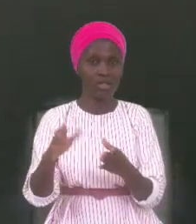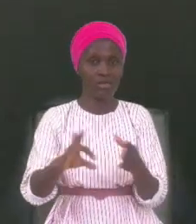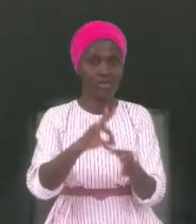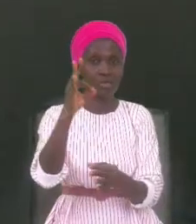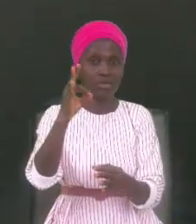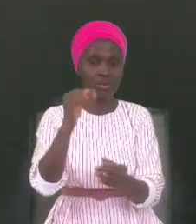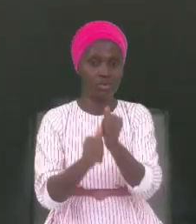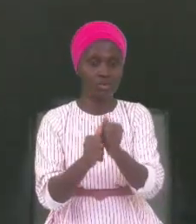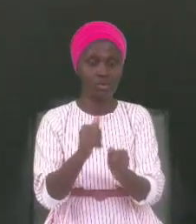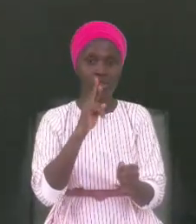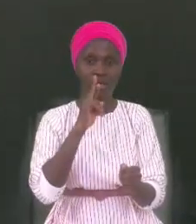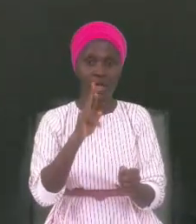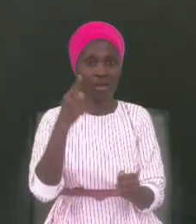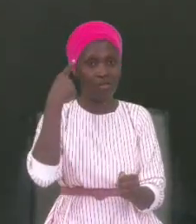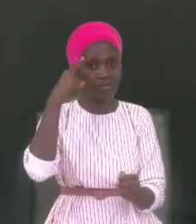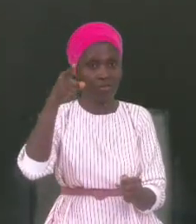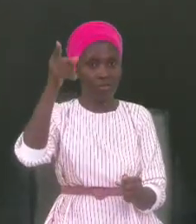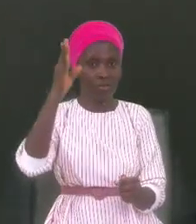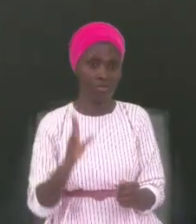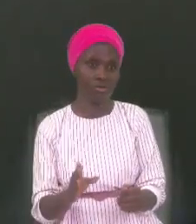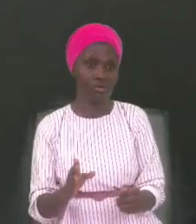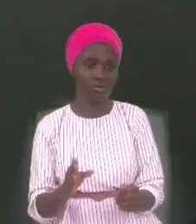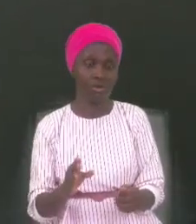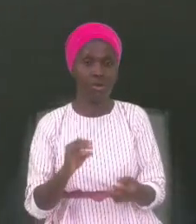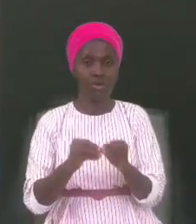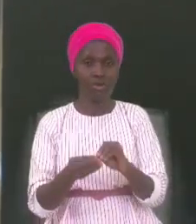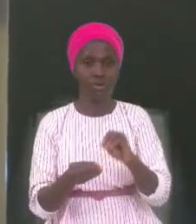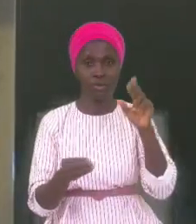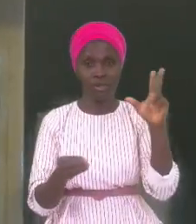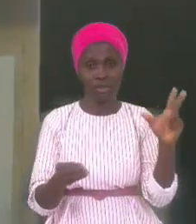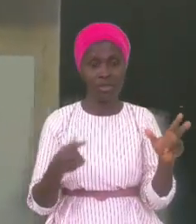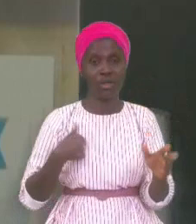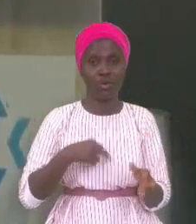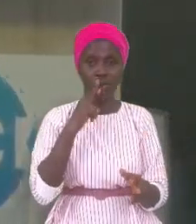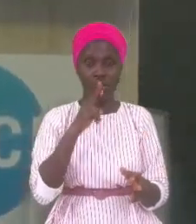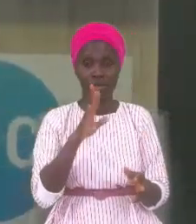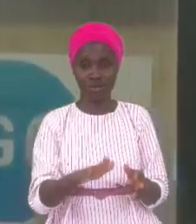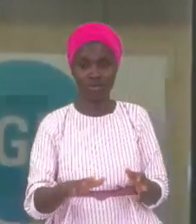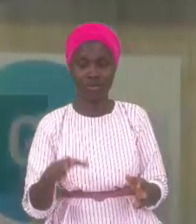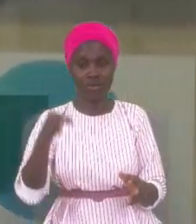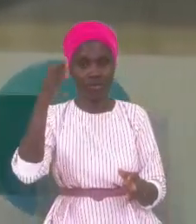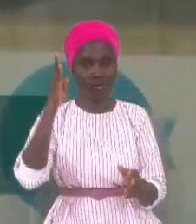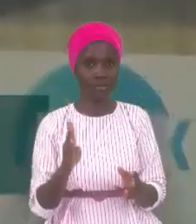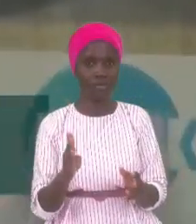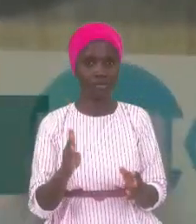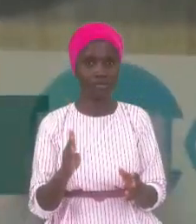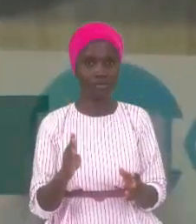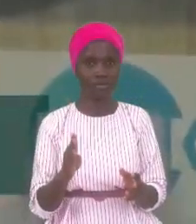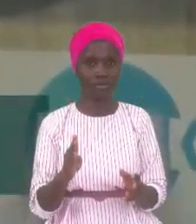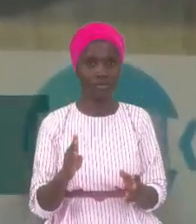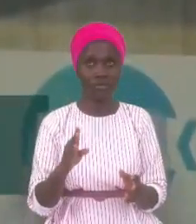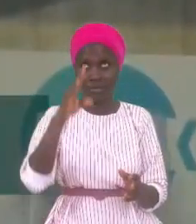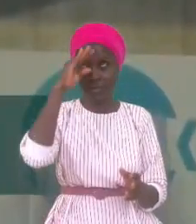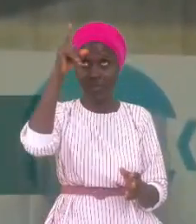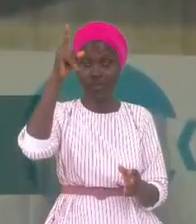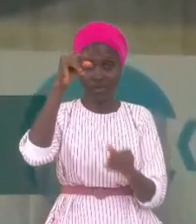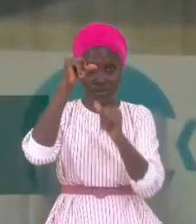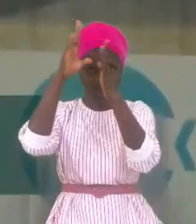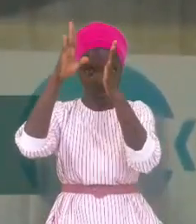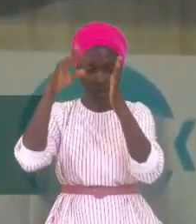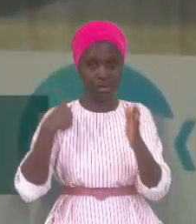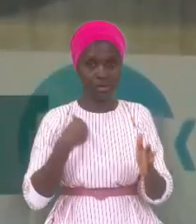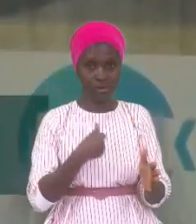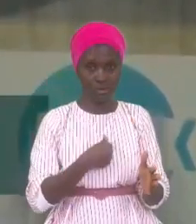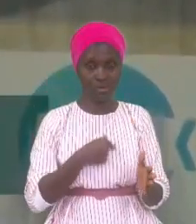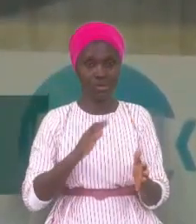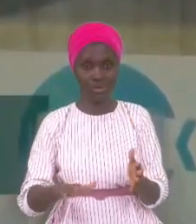we're children of God. Children of God is the Father, and we are the children.